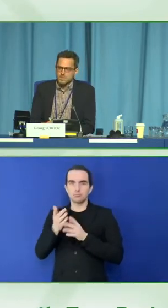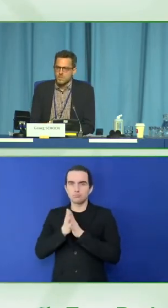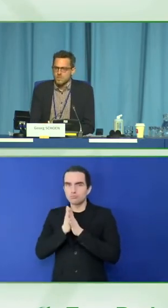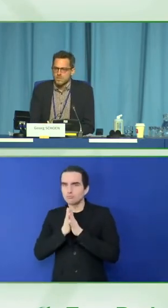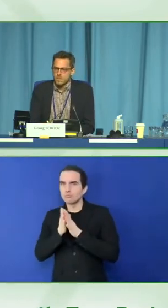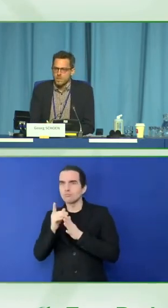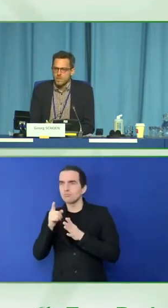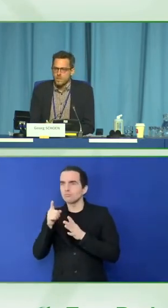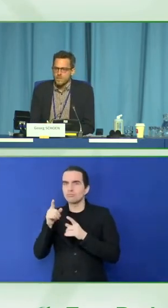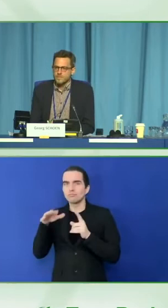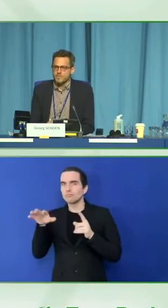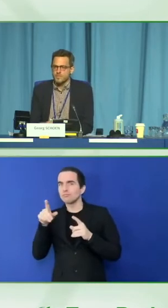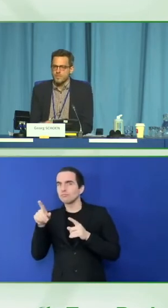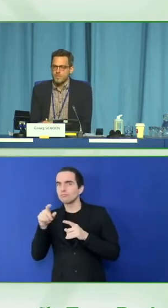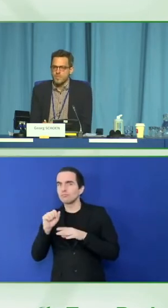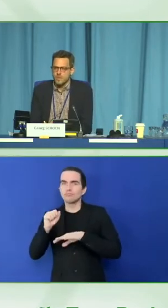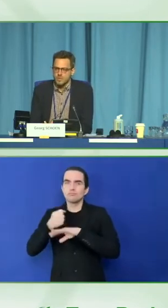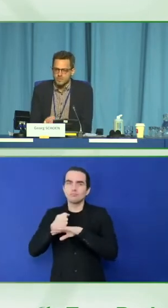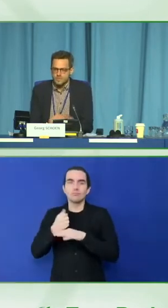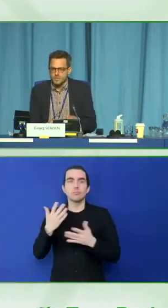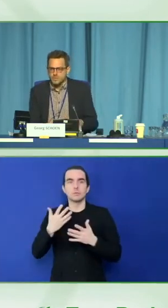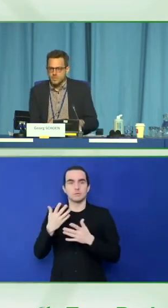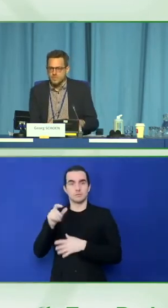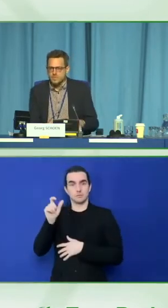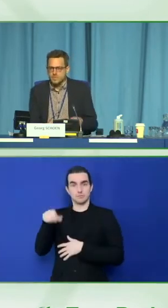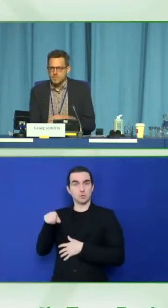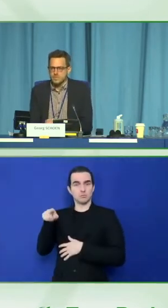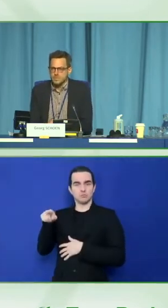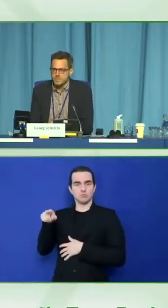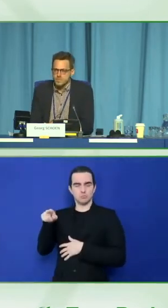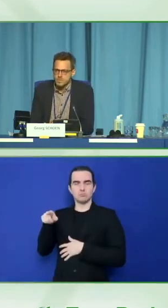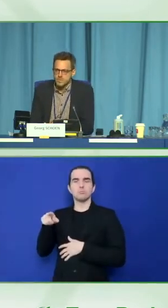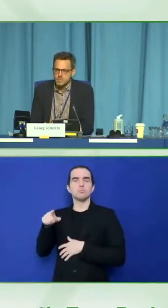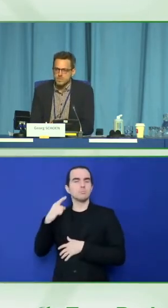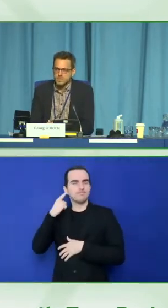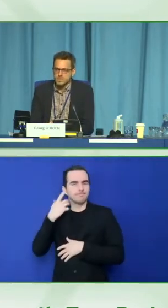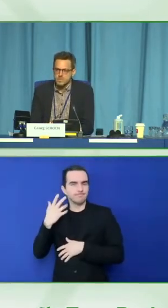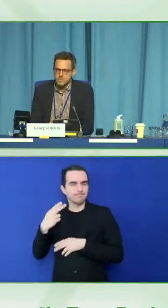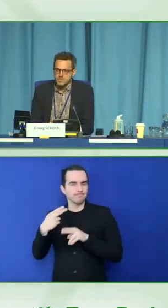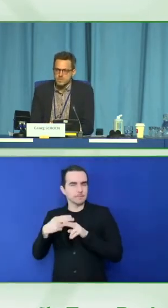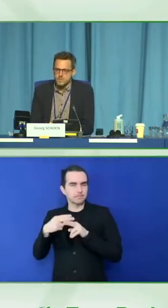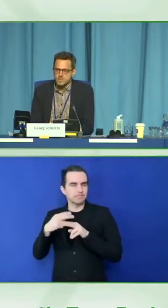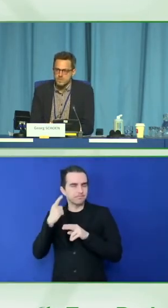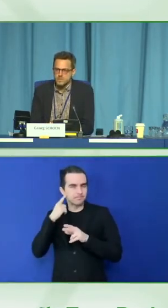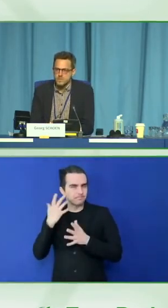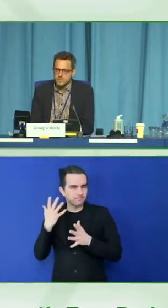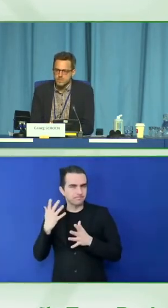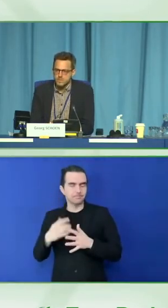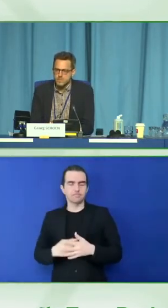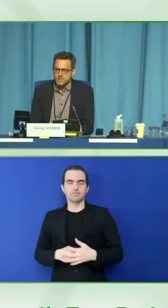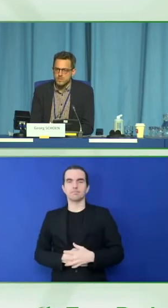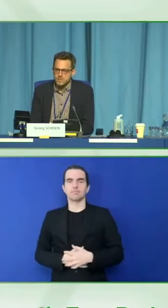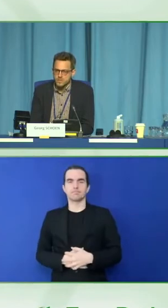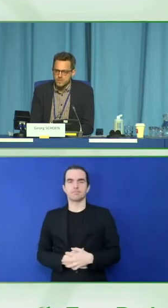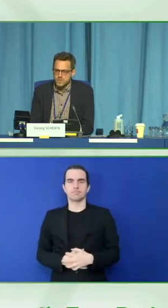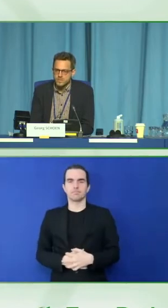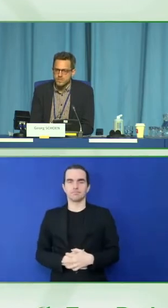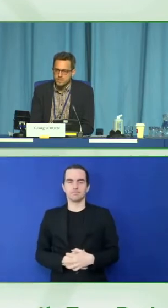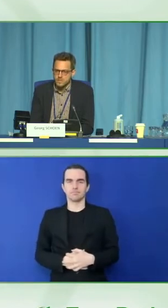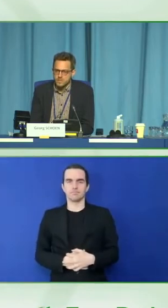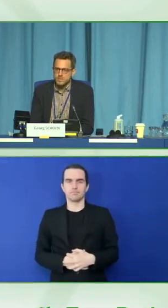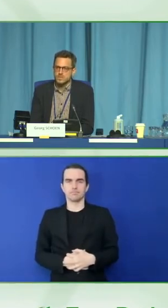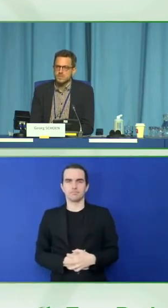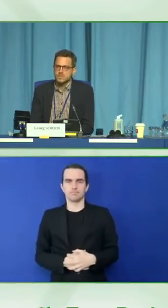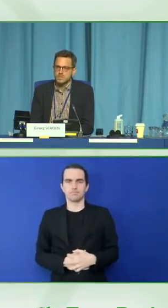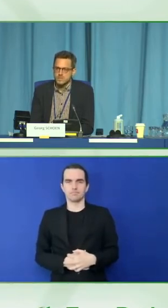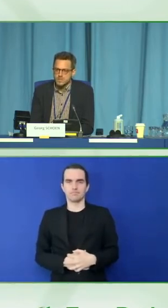the entire audience, all the panelists, just had not thought about